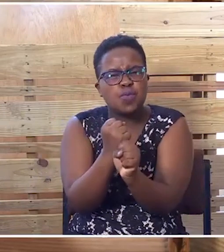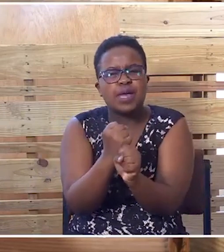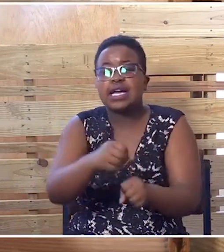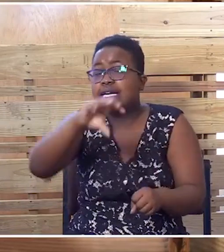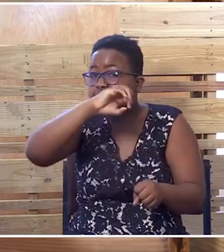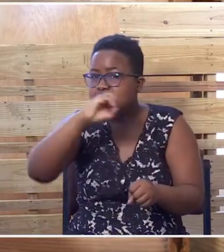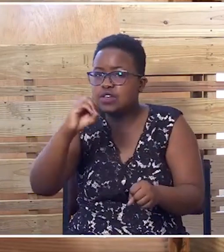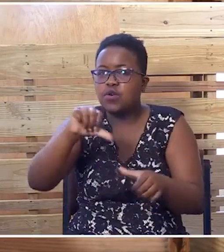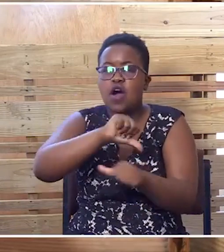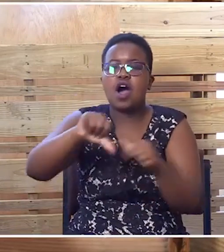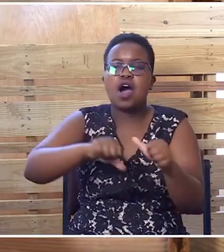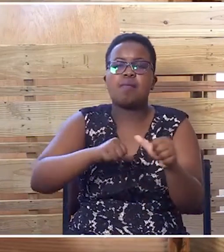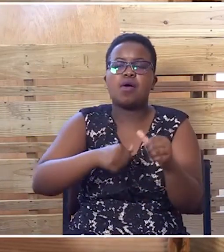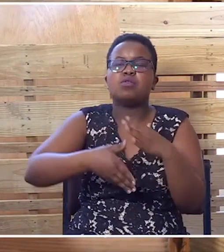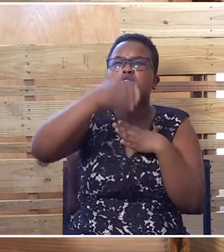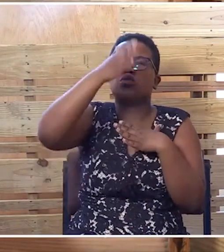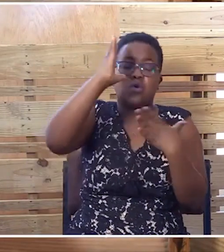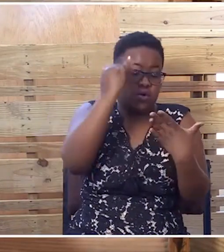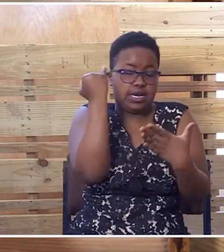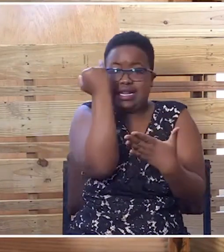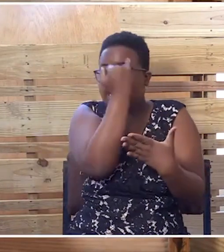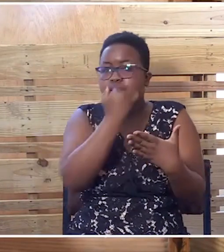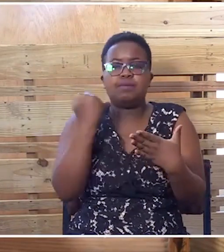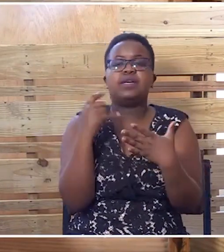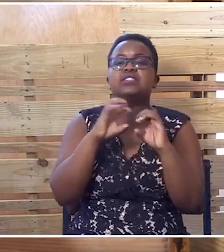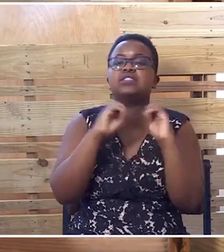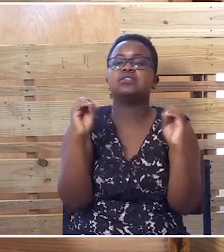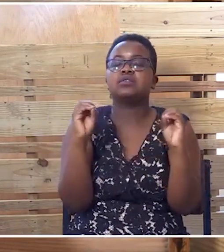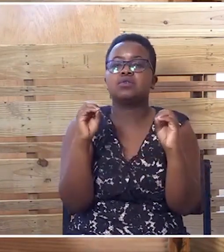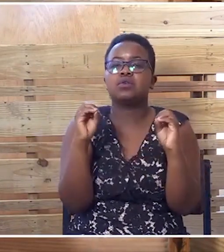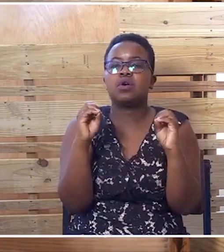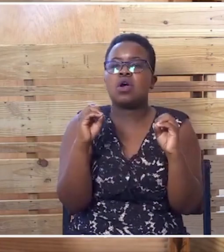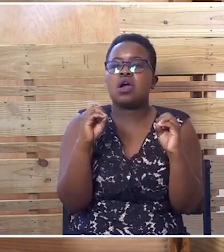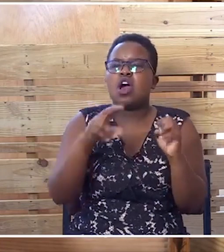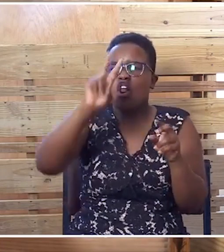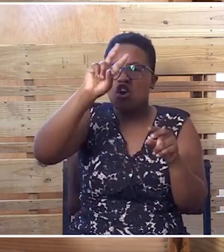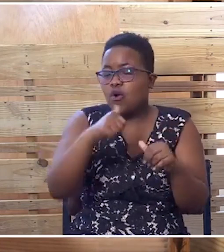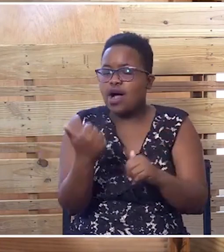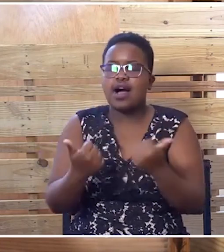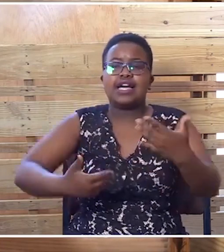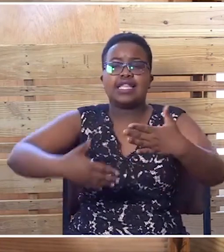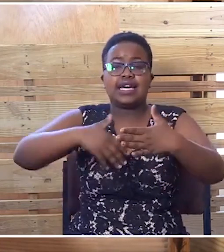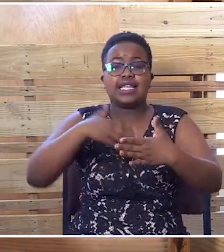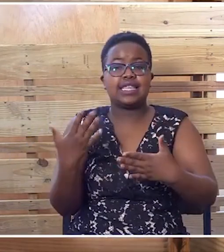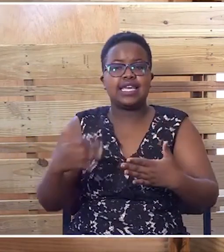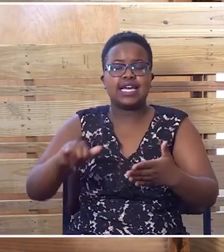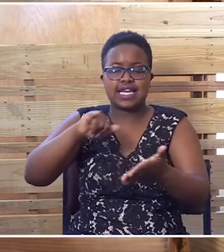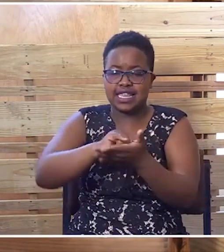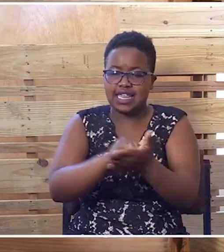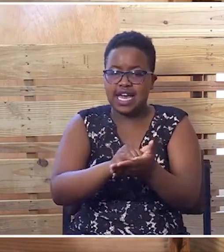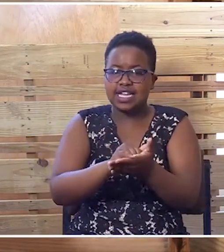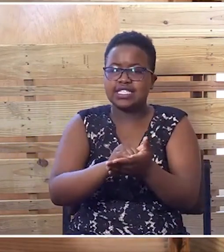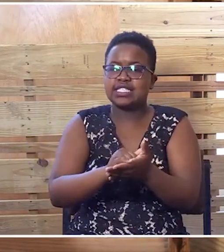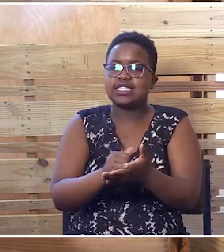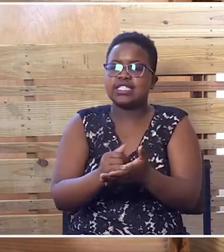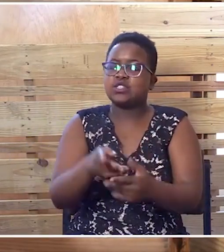idol." You know, anything else that comes between us and him is an idol. We do not have to shape something